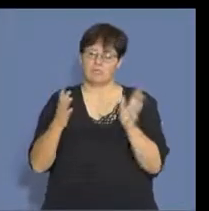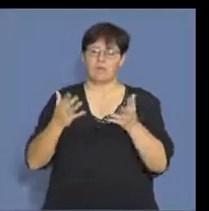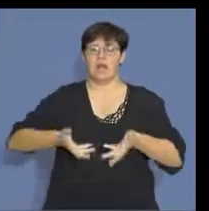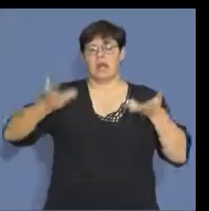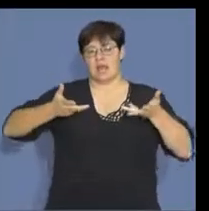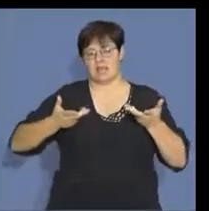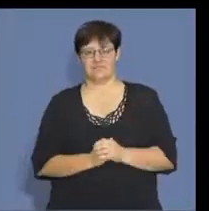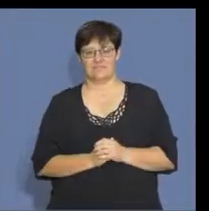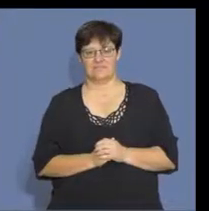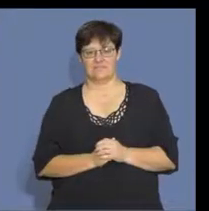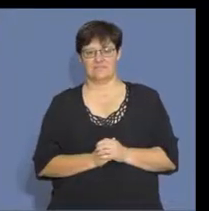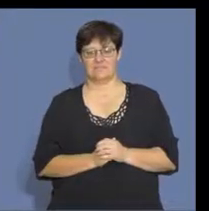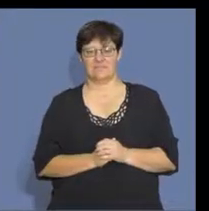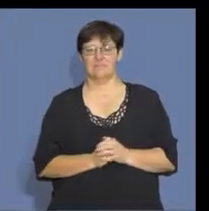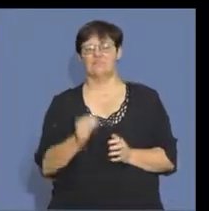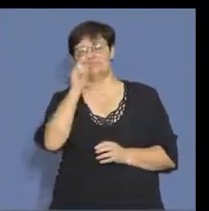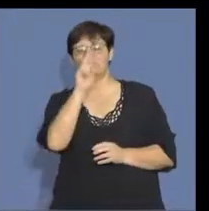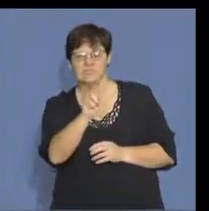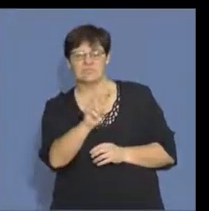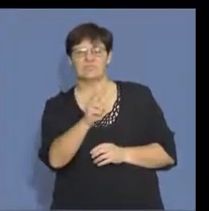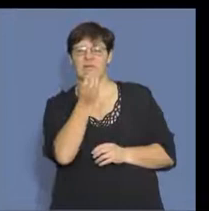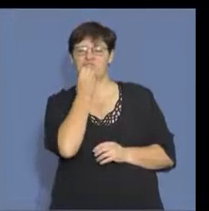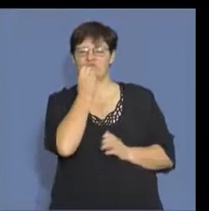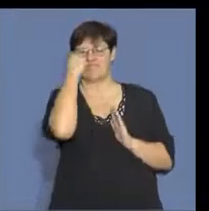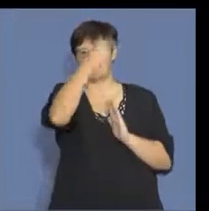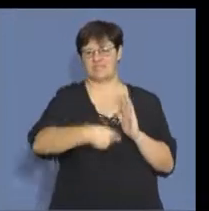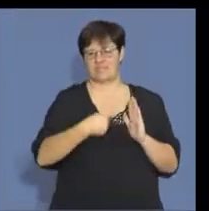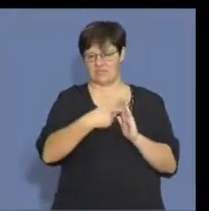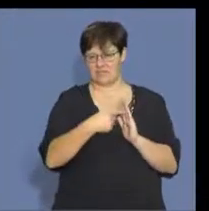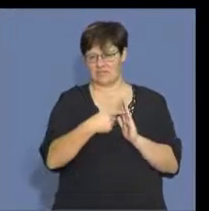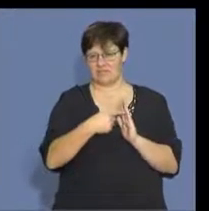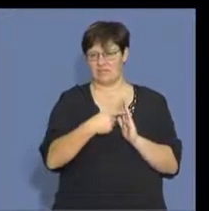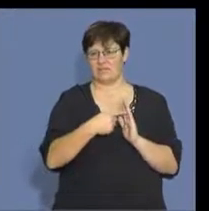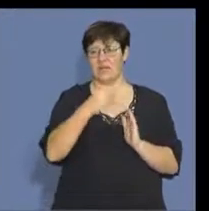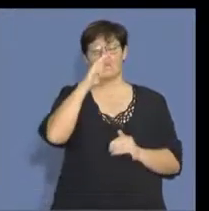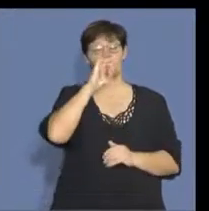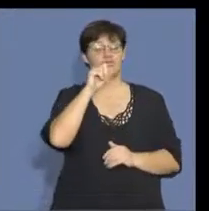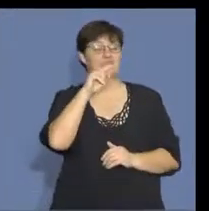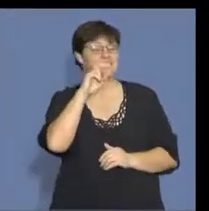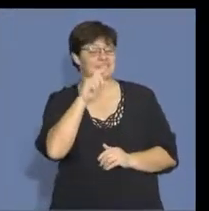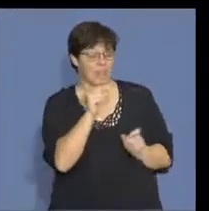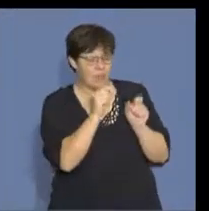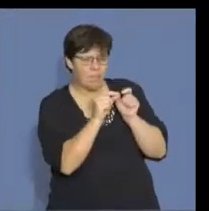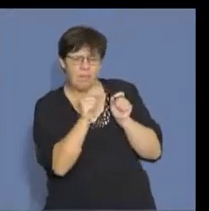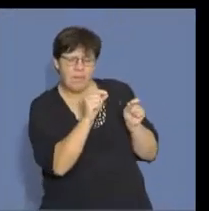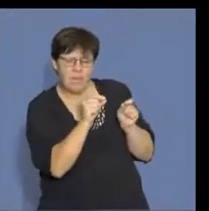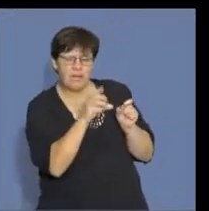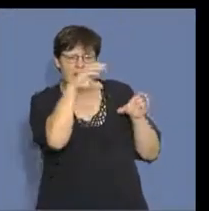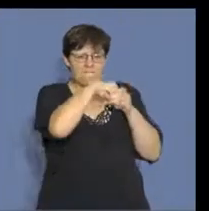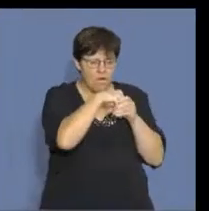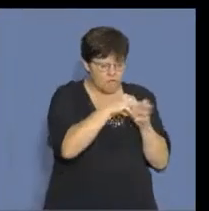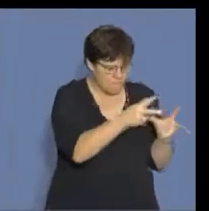temperature. So let's look at the nutrient cycle. Again, the concept that nutrients are obtained from the environment are